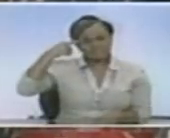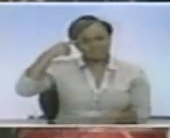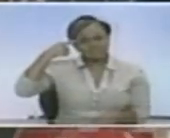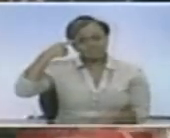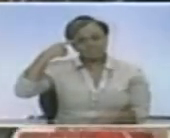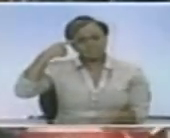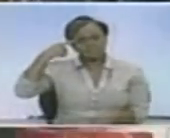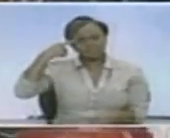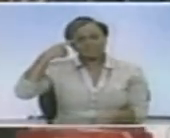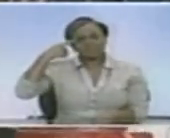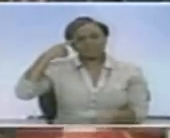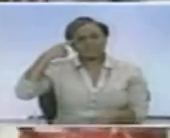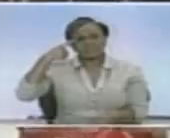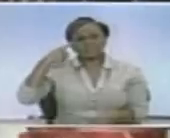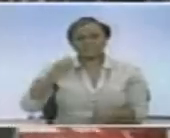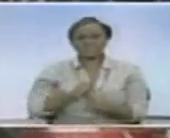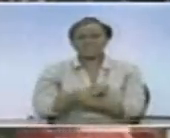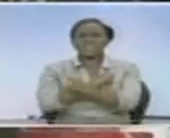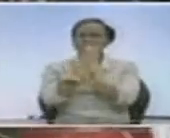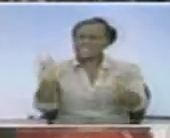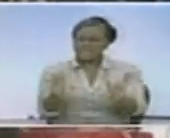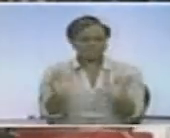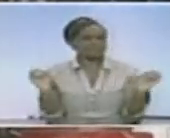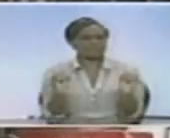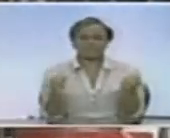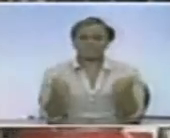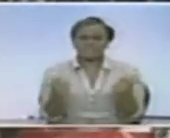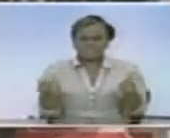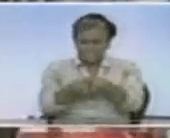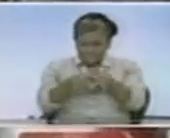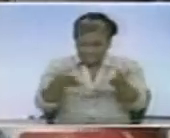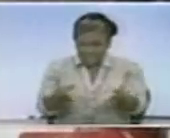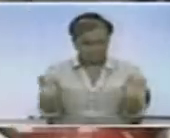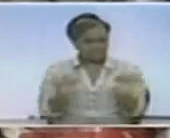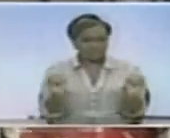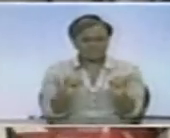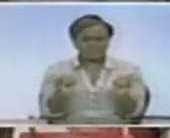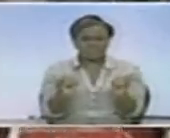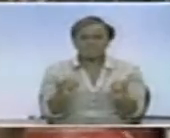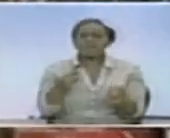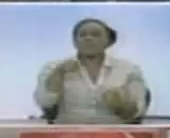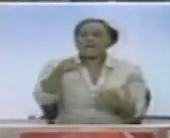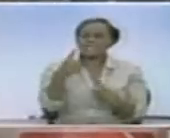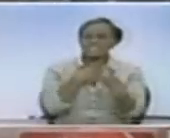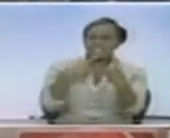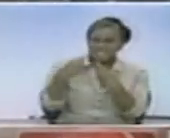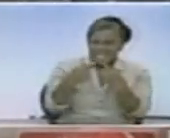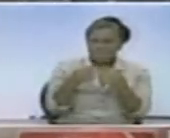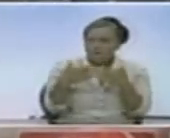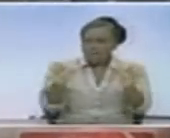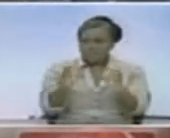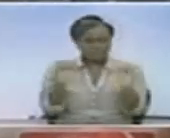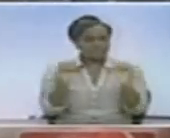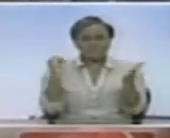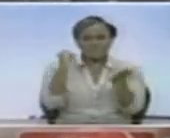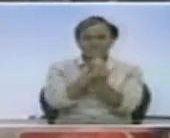I think it's not that it wasn't as glaring as it is today, because one did not discuss it. Of course, the